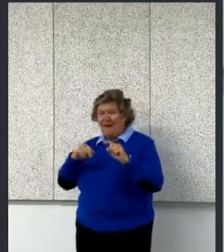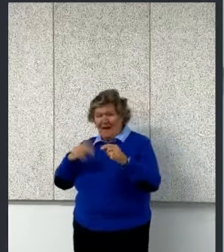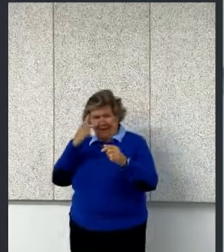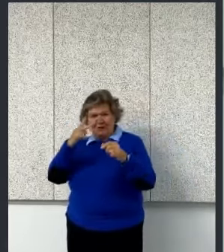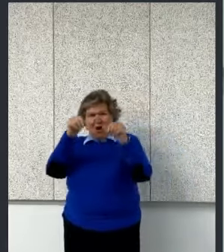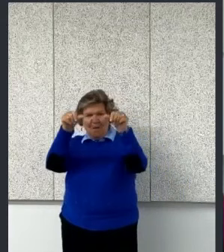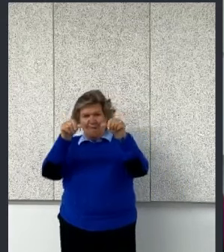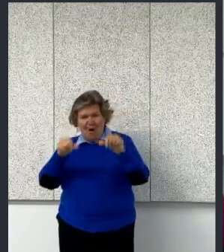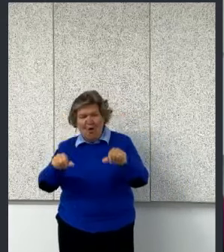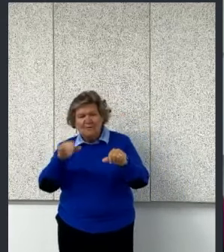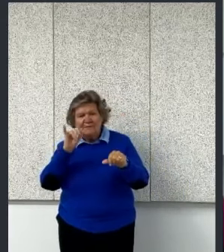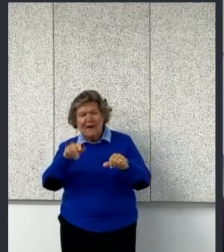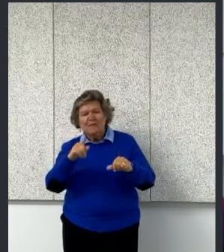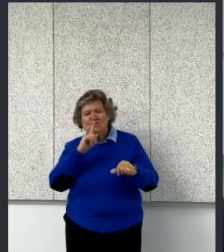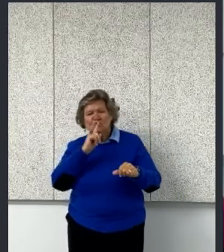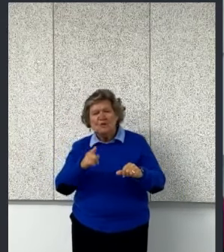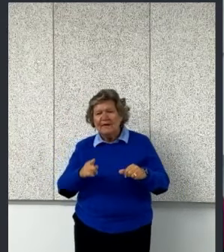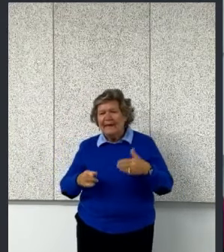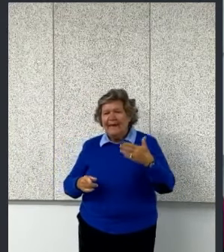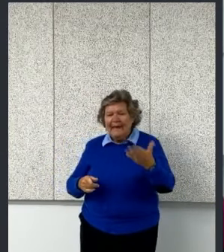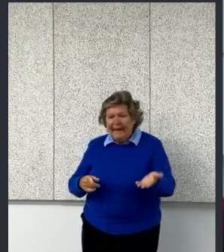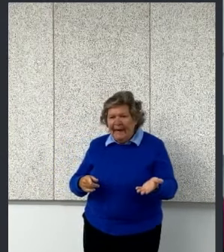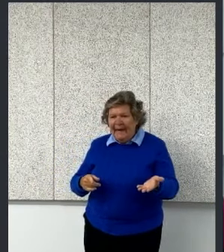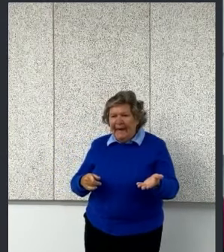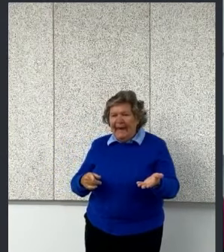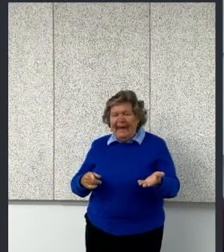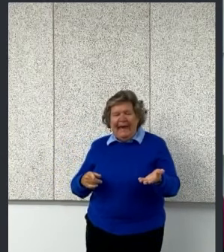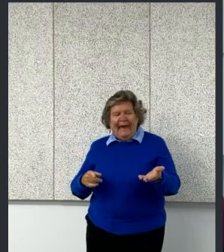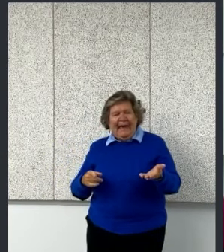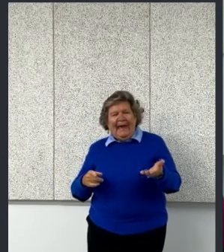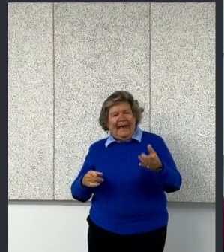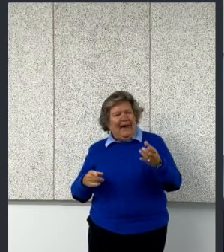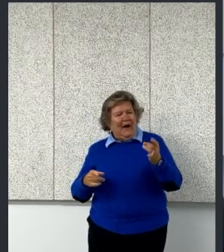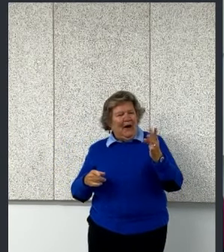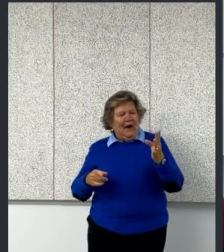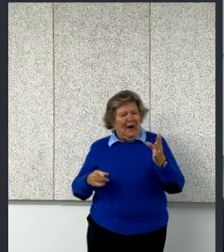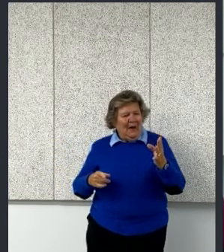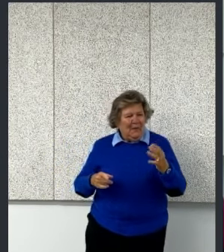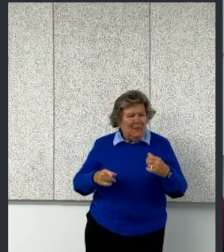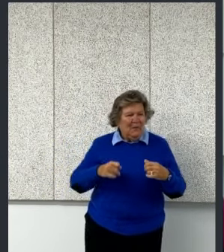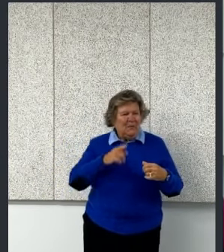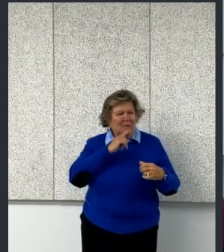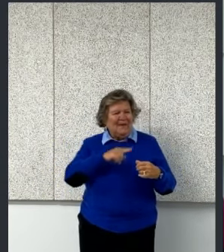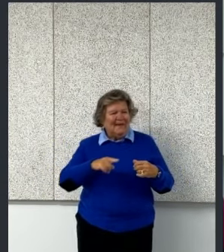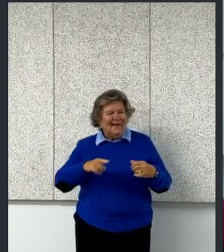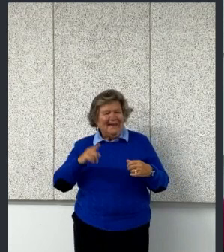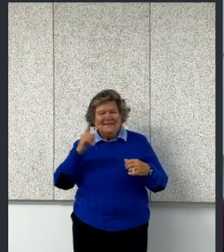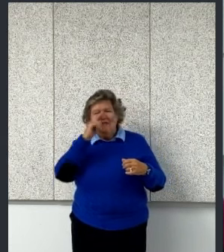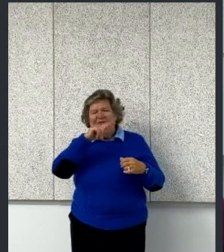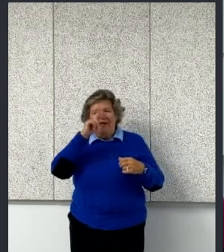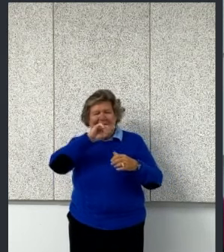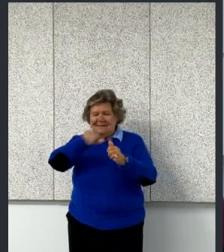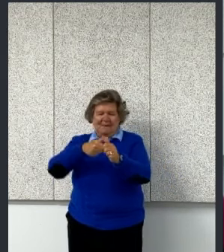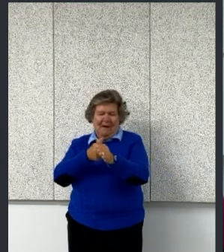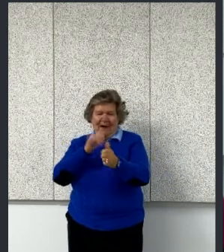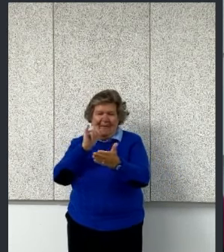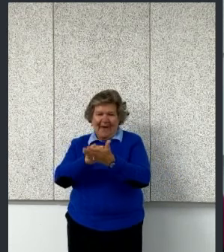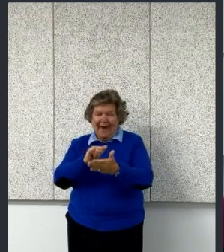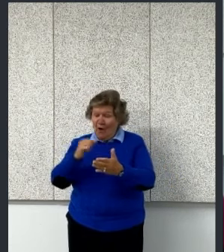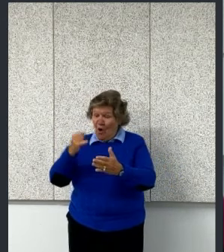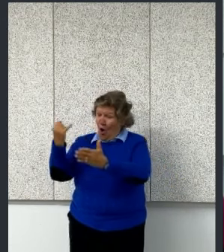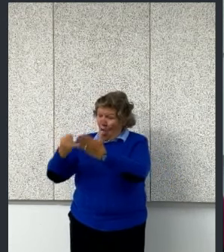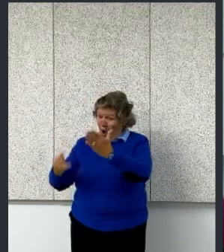was calling out sort of the fallacy at the heart of that, which is artists are institutions and they